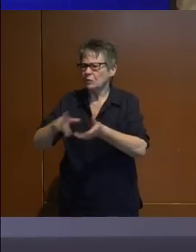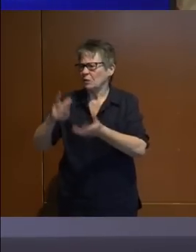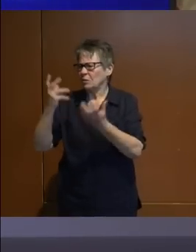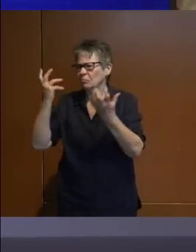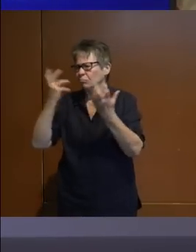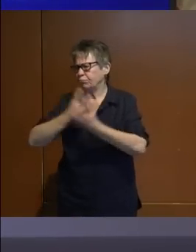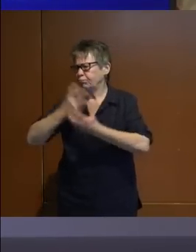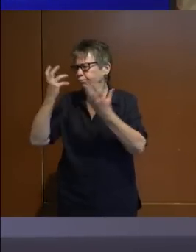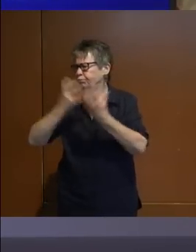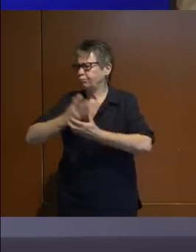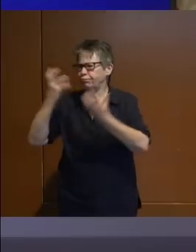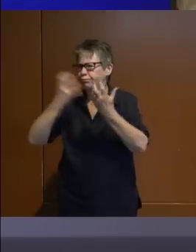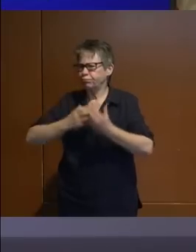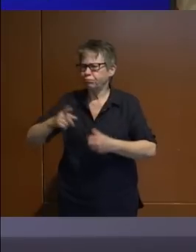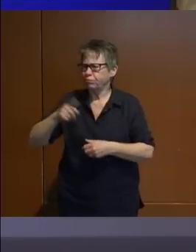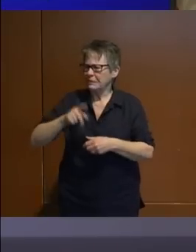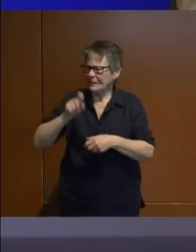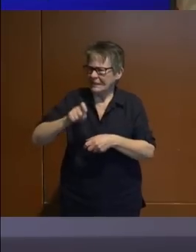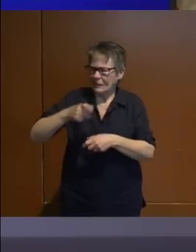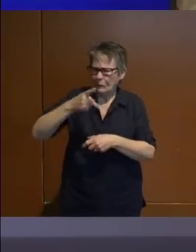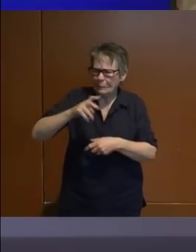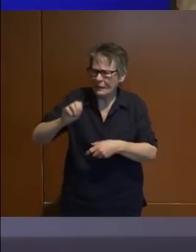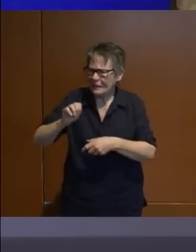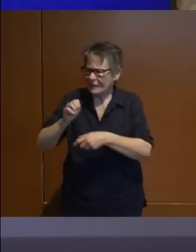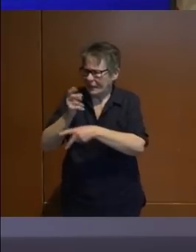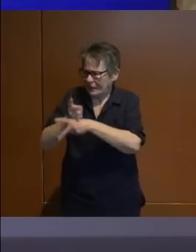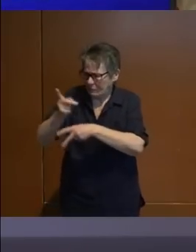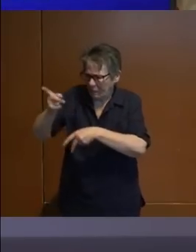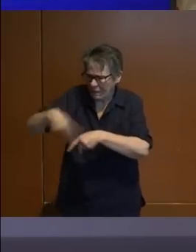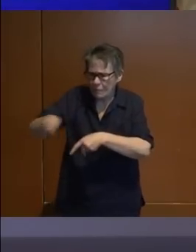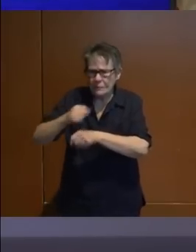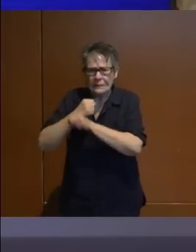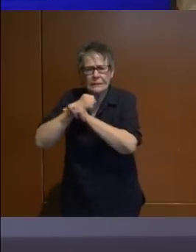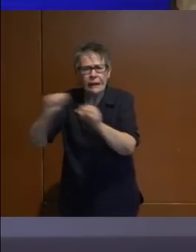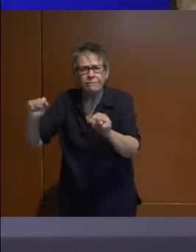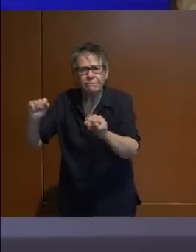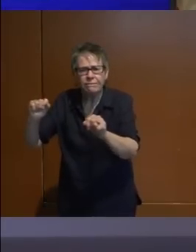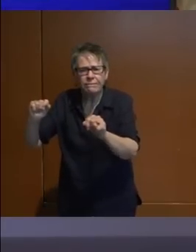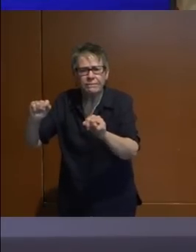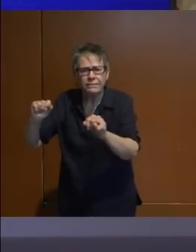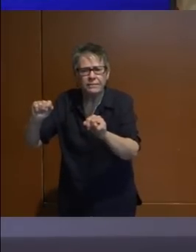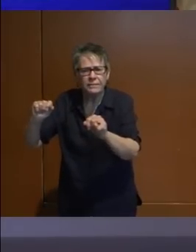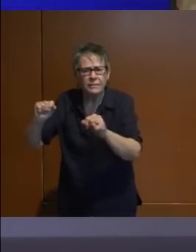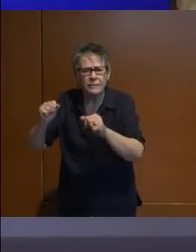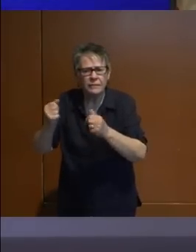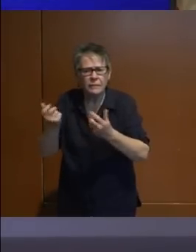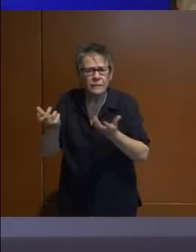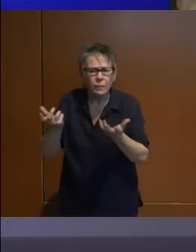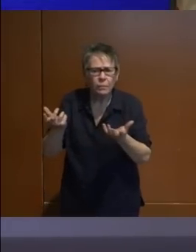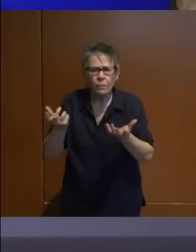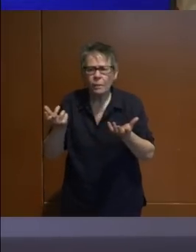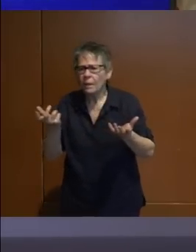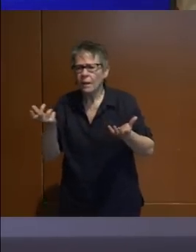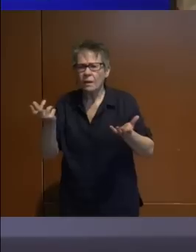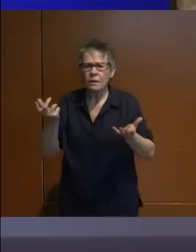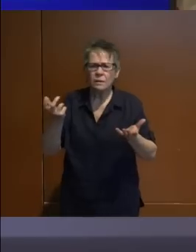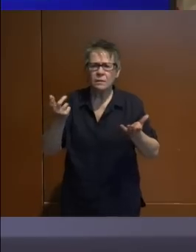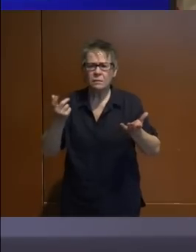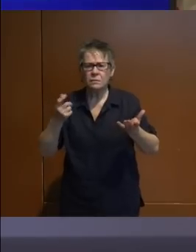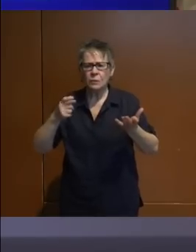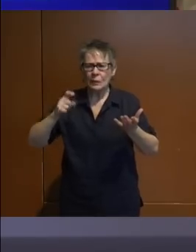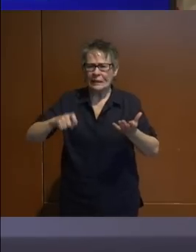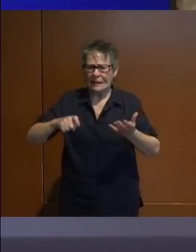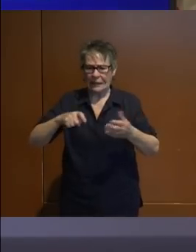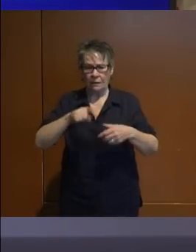we need to expand the medical corps that we're building is so important because we need the bodies. I'm with